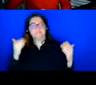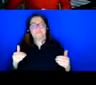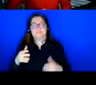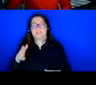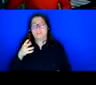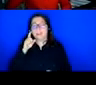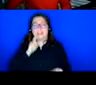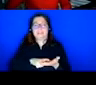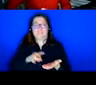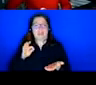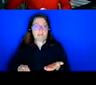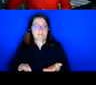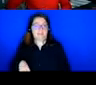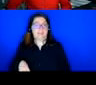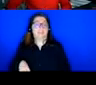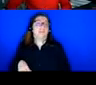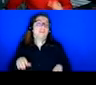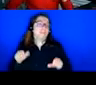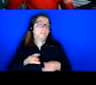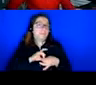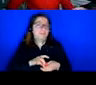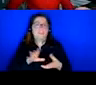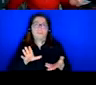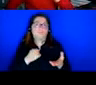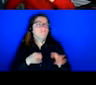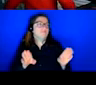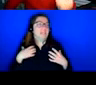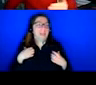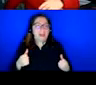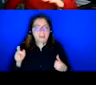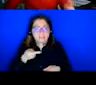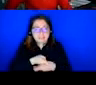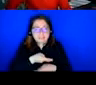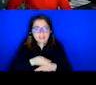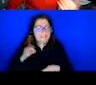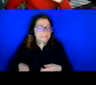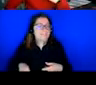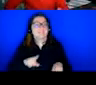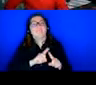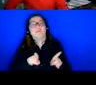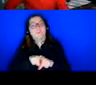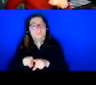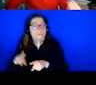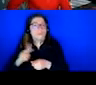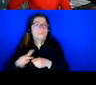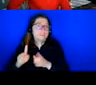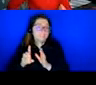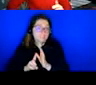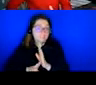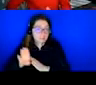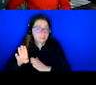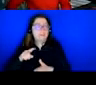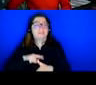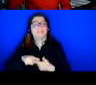that can related to, just general healthcare benefits, but also like professional development, career goals, supportive